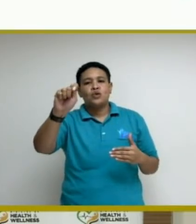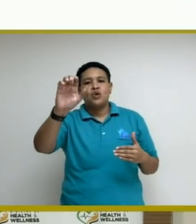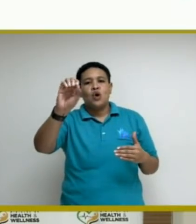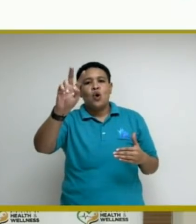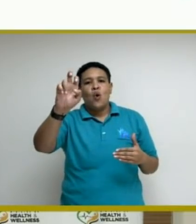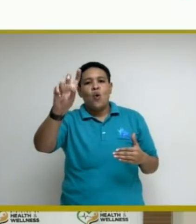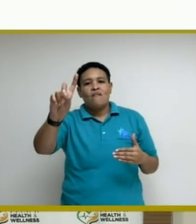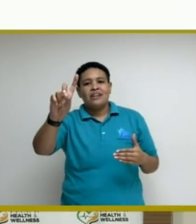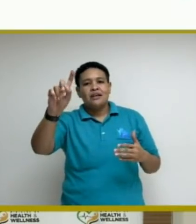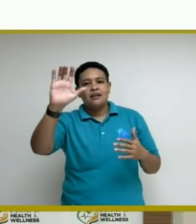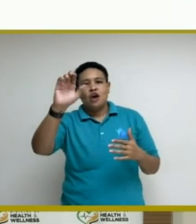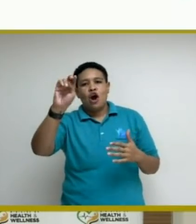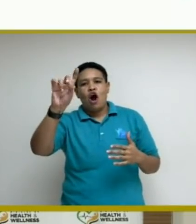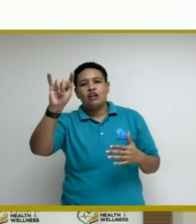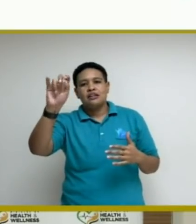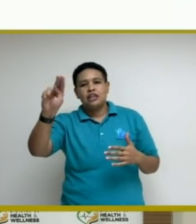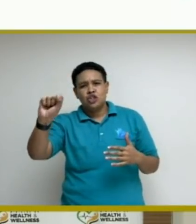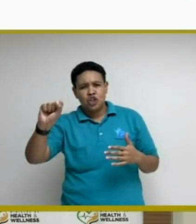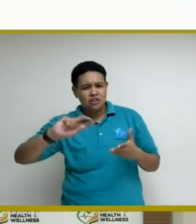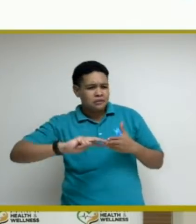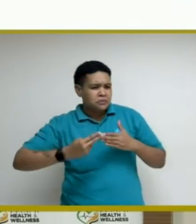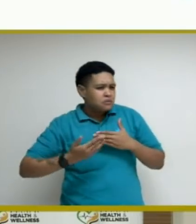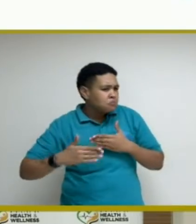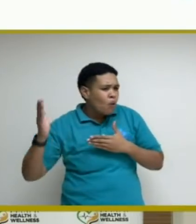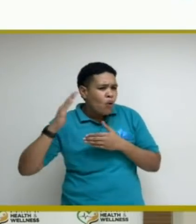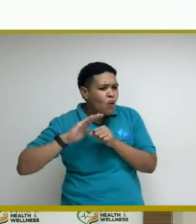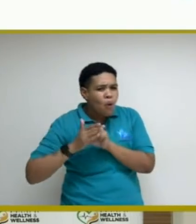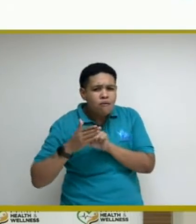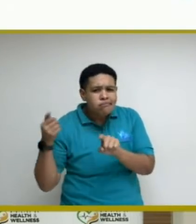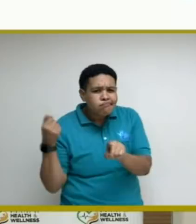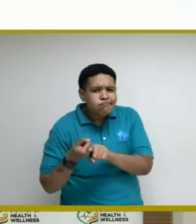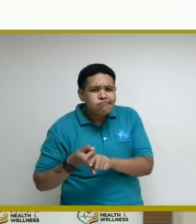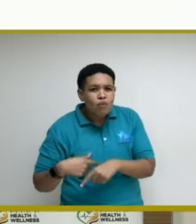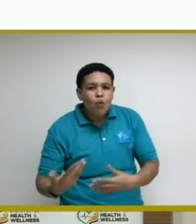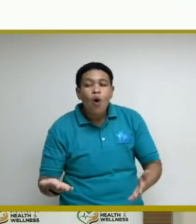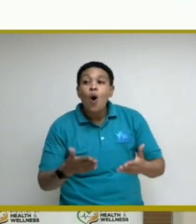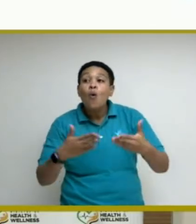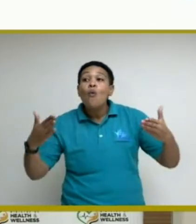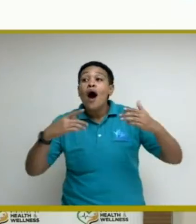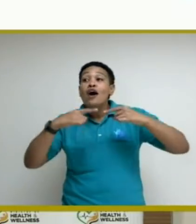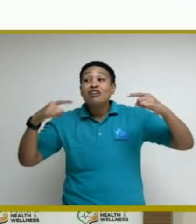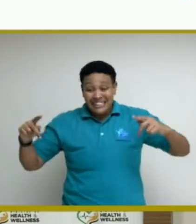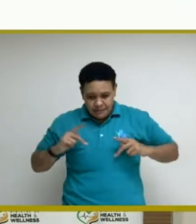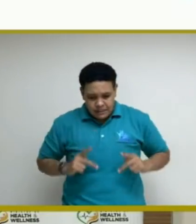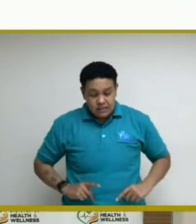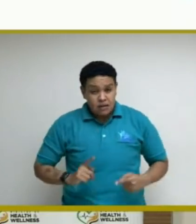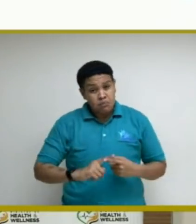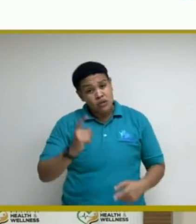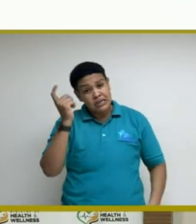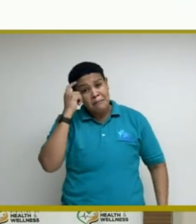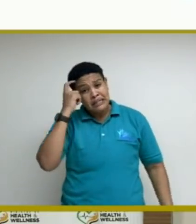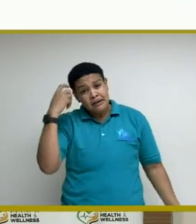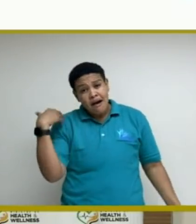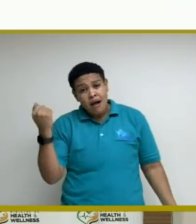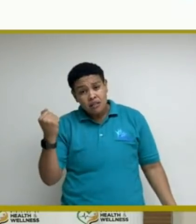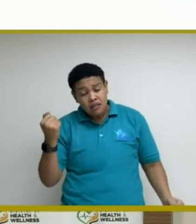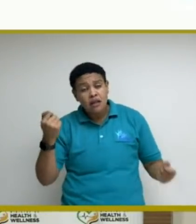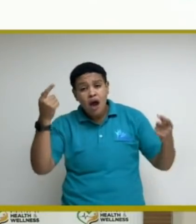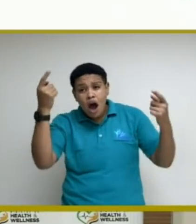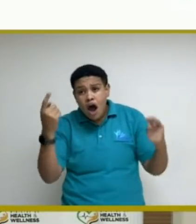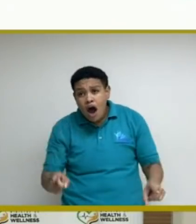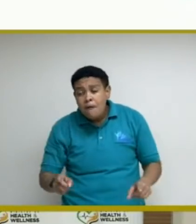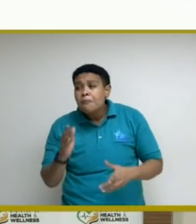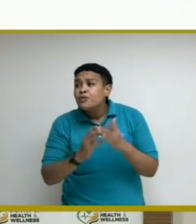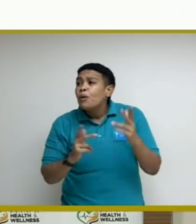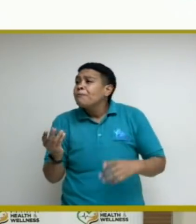umbrella term for the wide range of physical and mental health consequences experienced by some patients that are